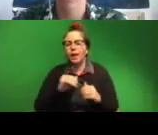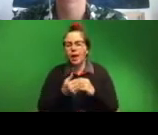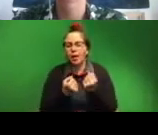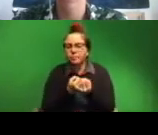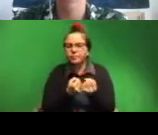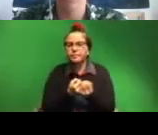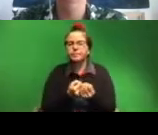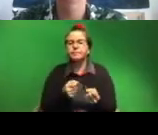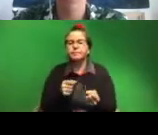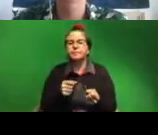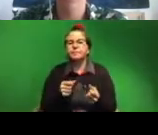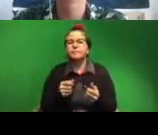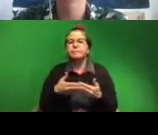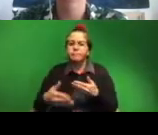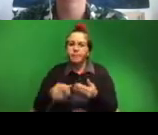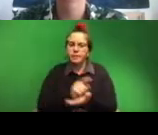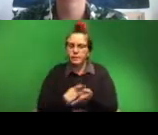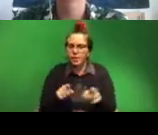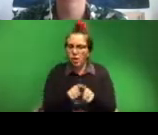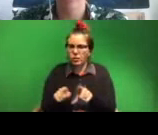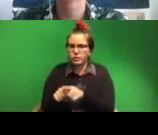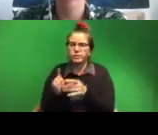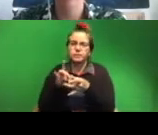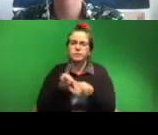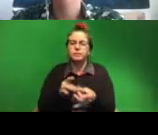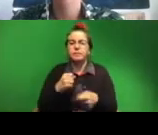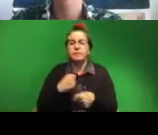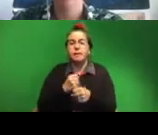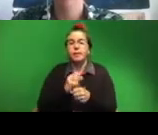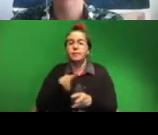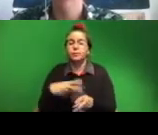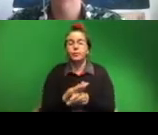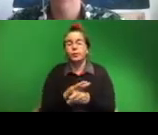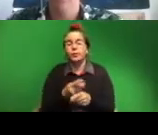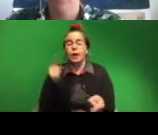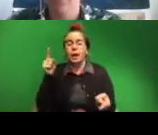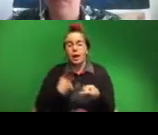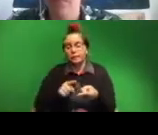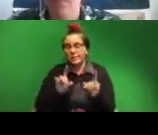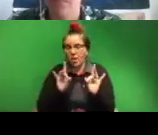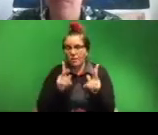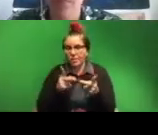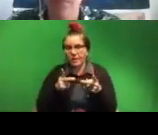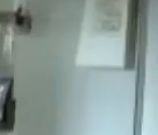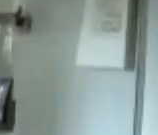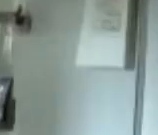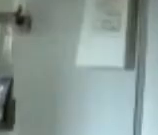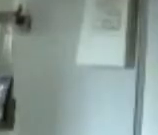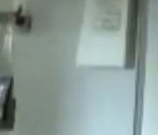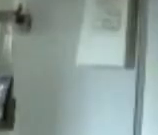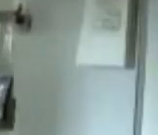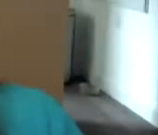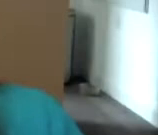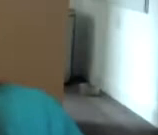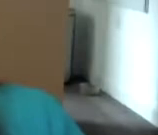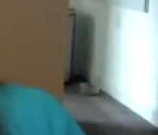this week as well with regard to making our world less of an awful place. And so I'm going to stop sharing screen now